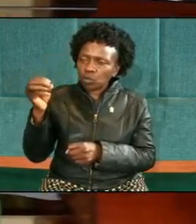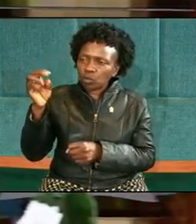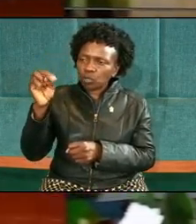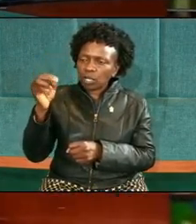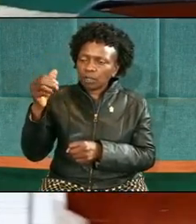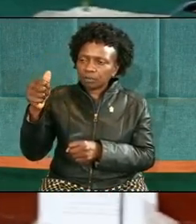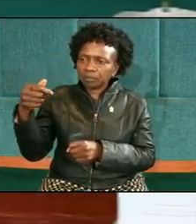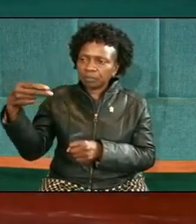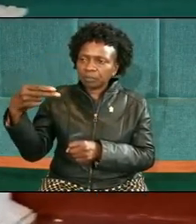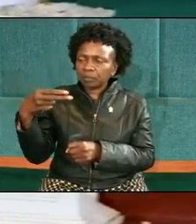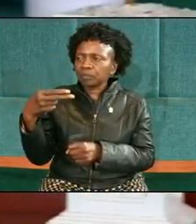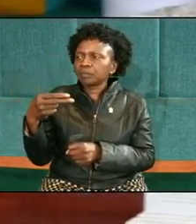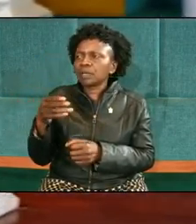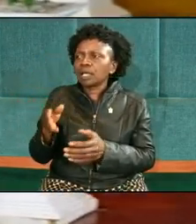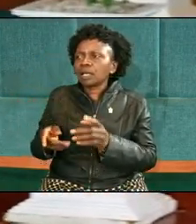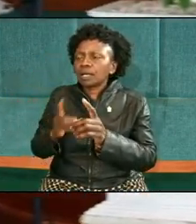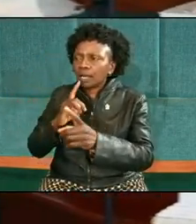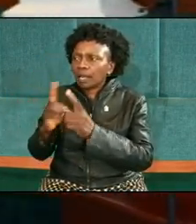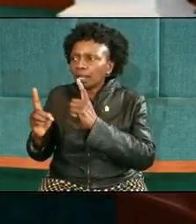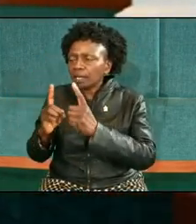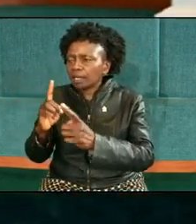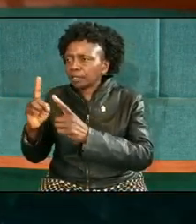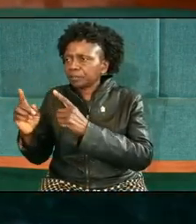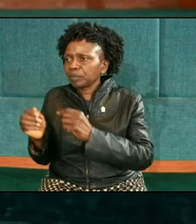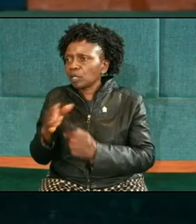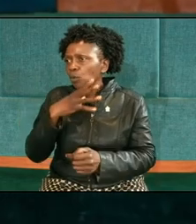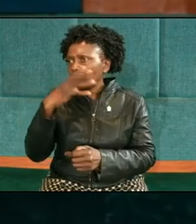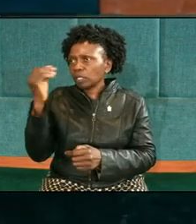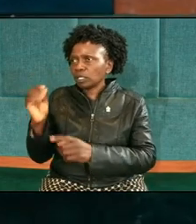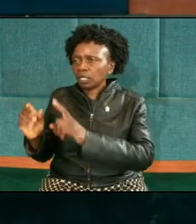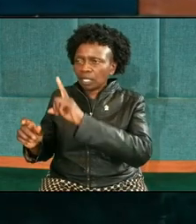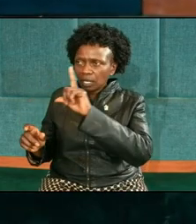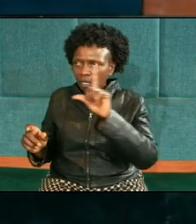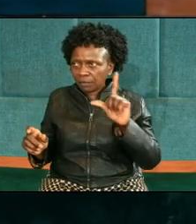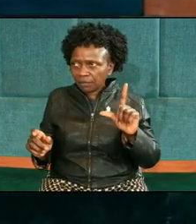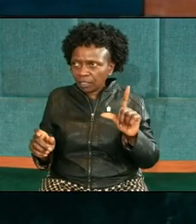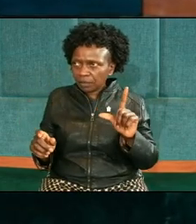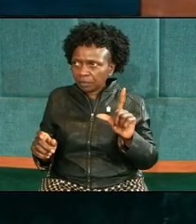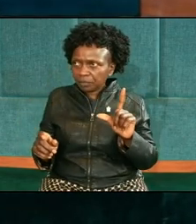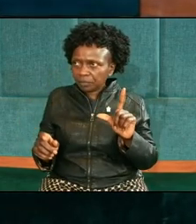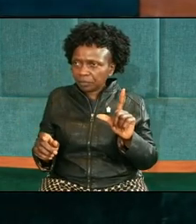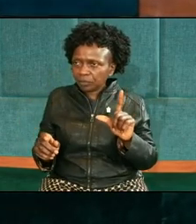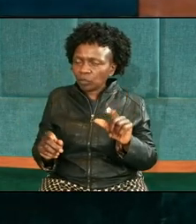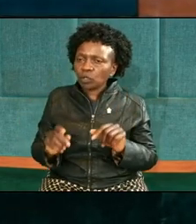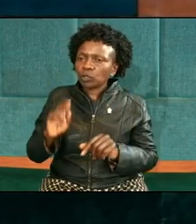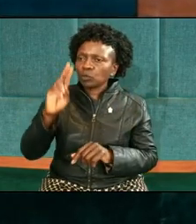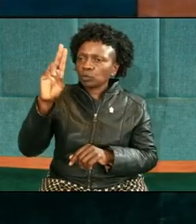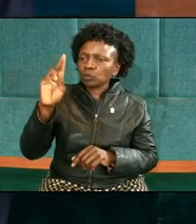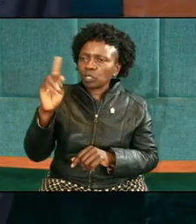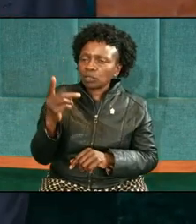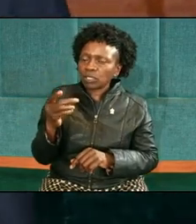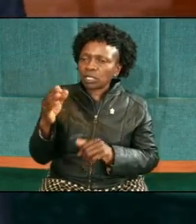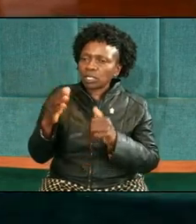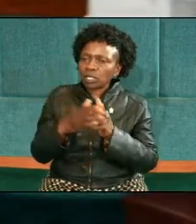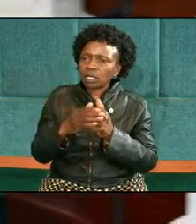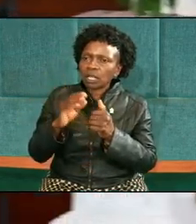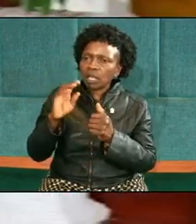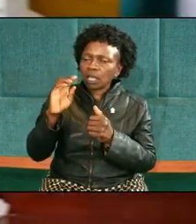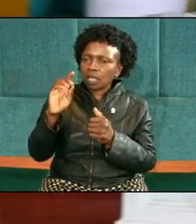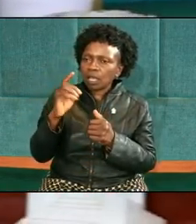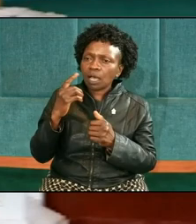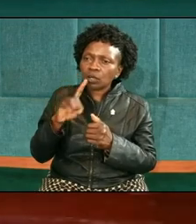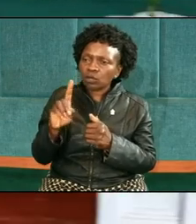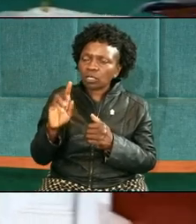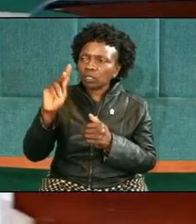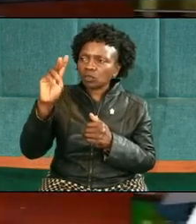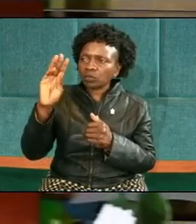And so he went left, starting the 4,900-kilometer journey to Tarshish. And the word